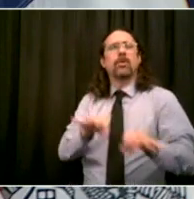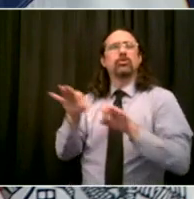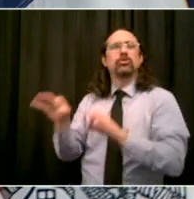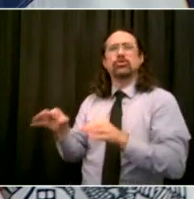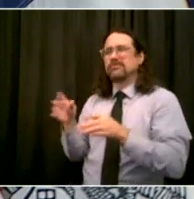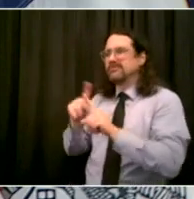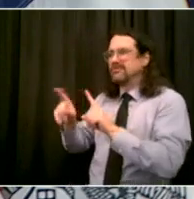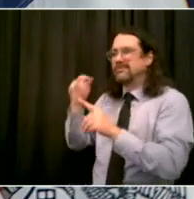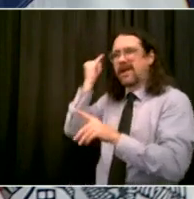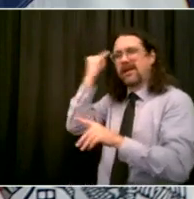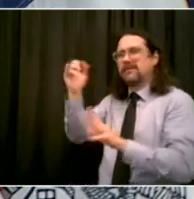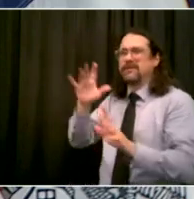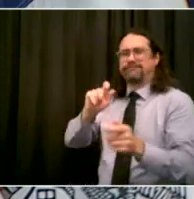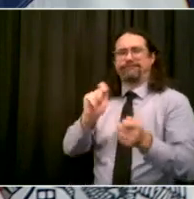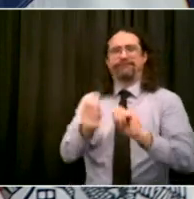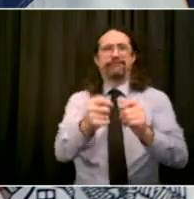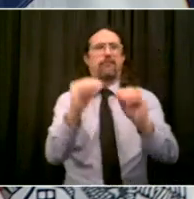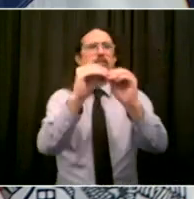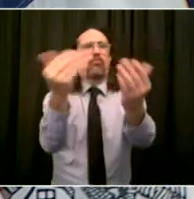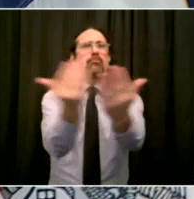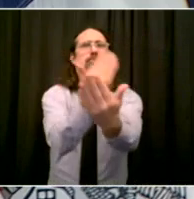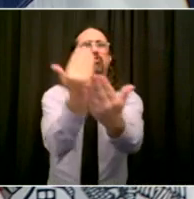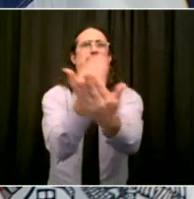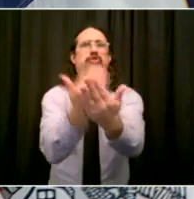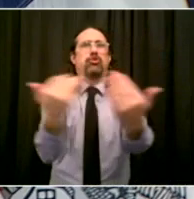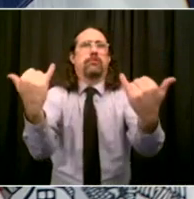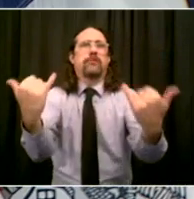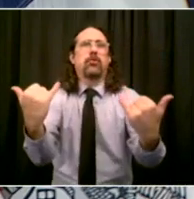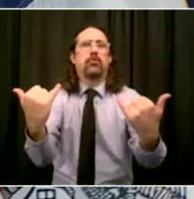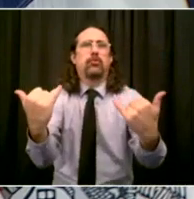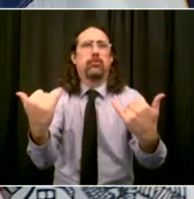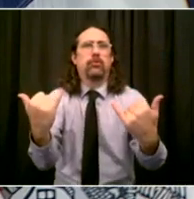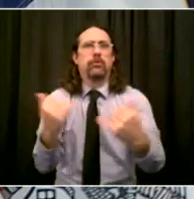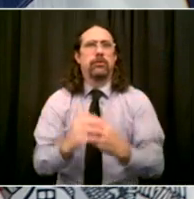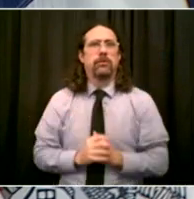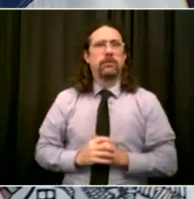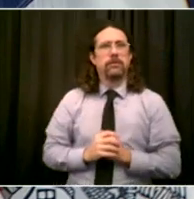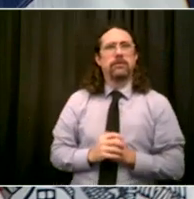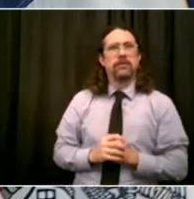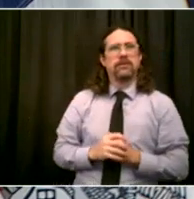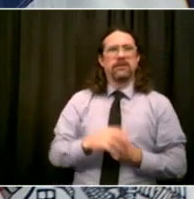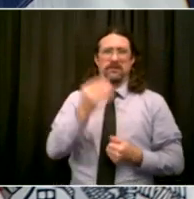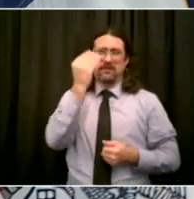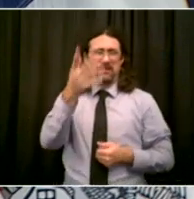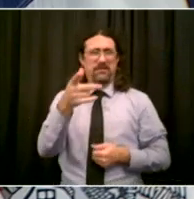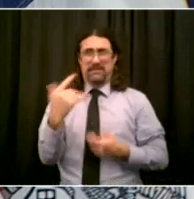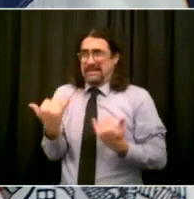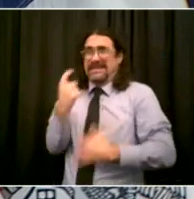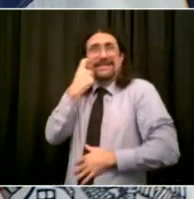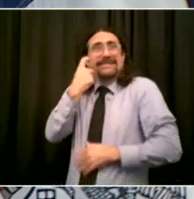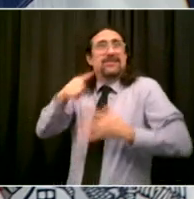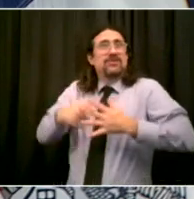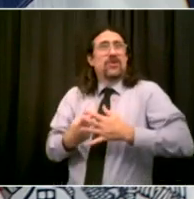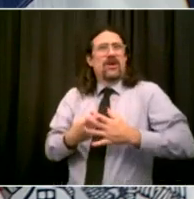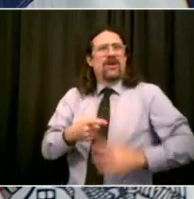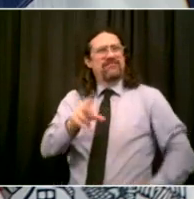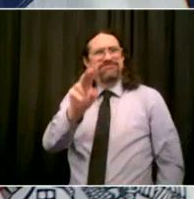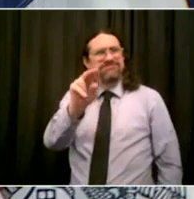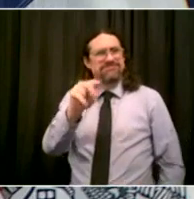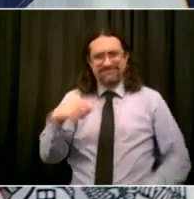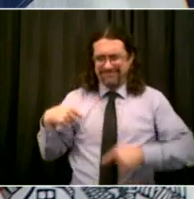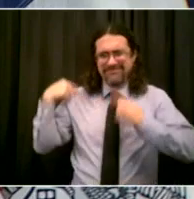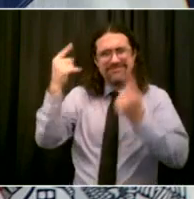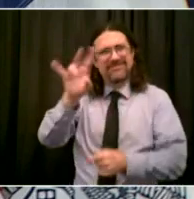what we were already doing. And the leadership you see announced today absolutely exemplifies that belief